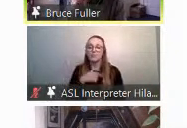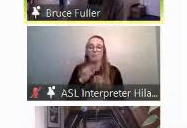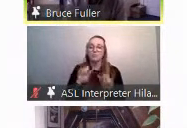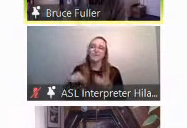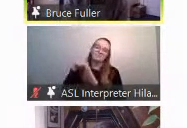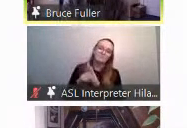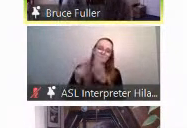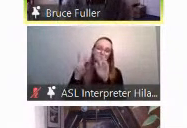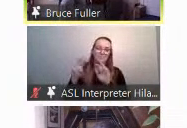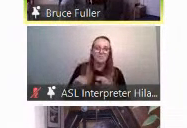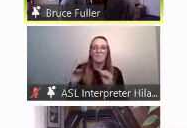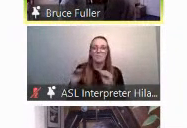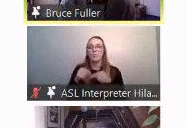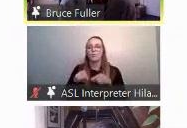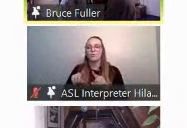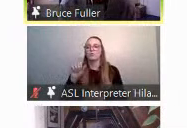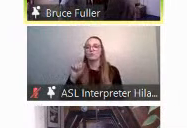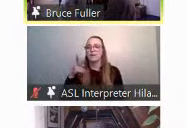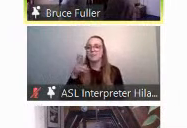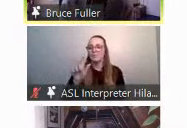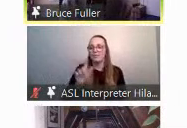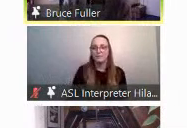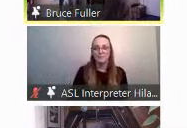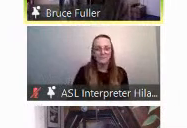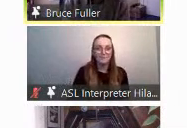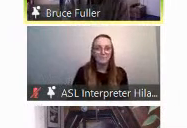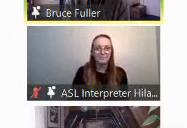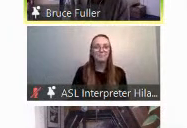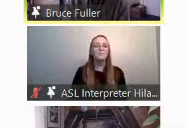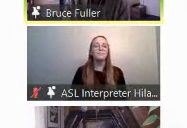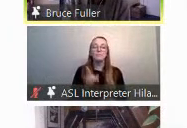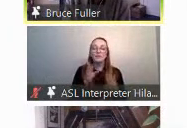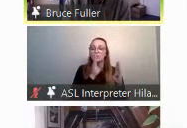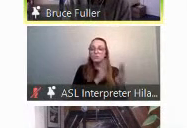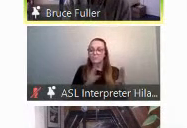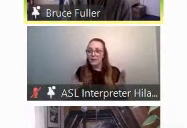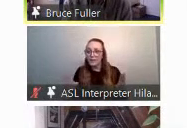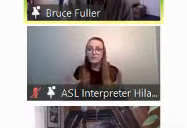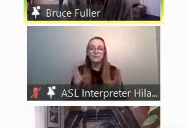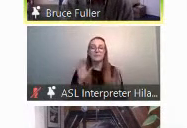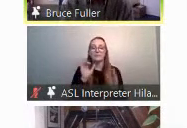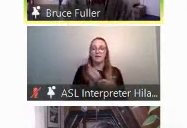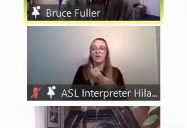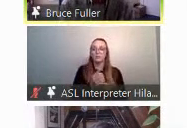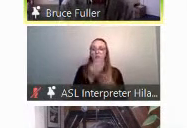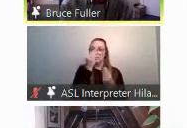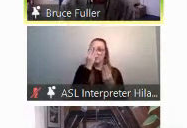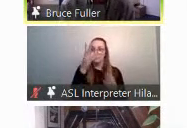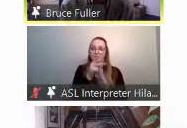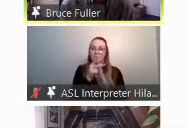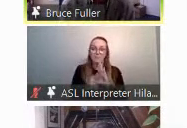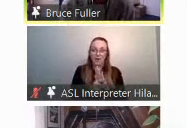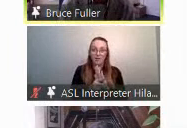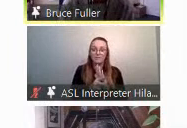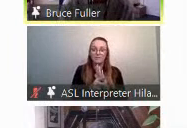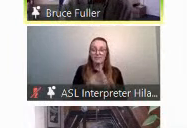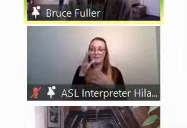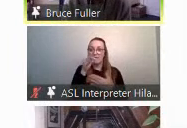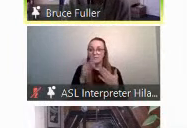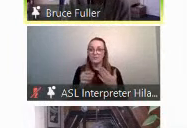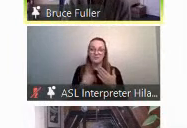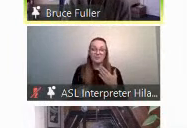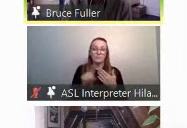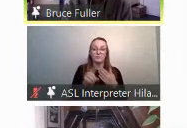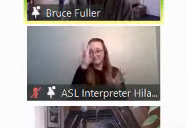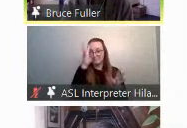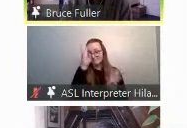in April. So how do these patterns inform policy options that you all, the workforce members, will start devising in the